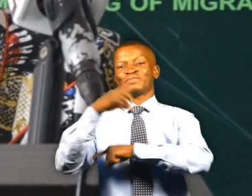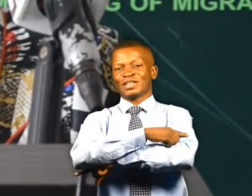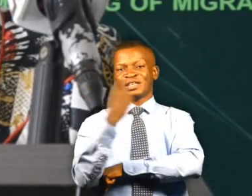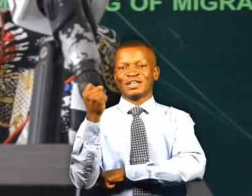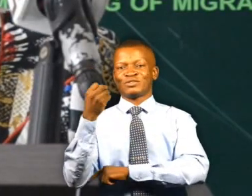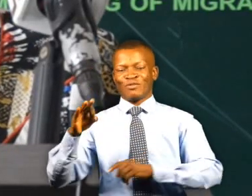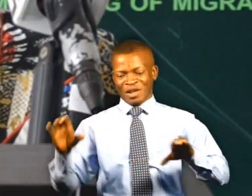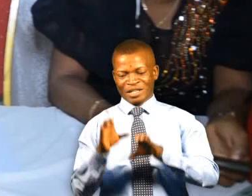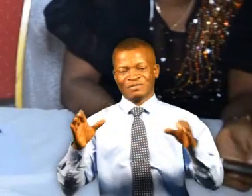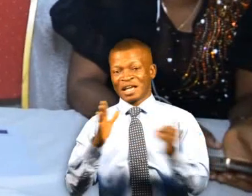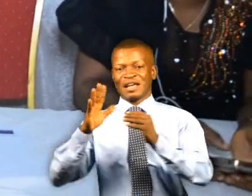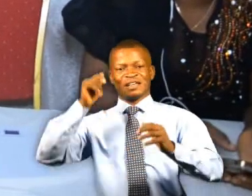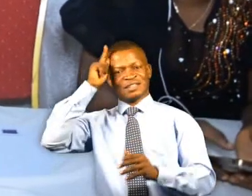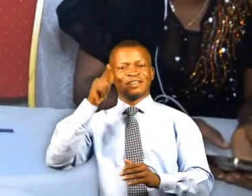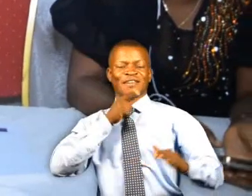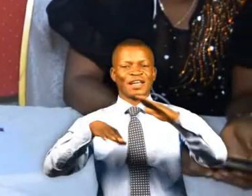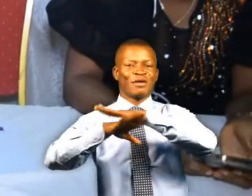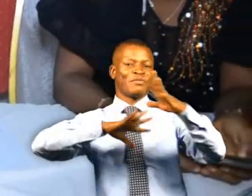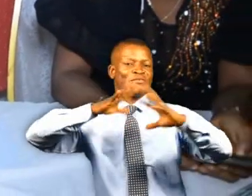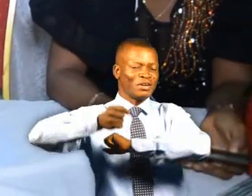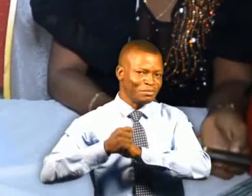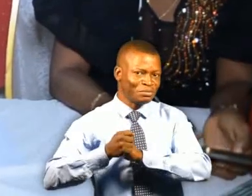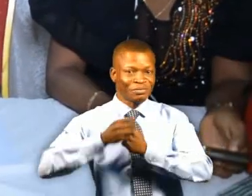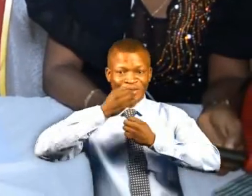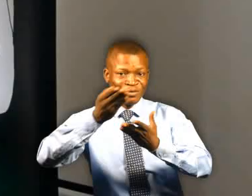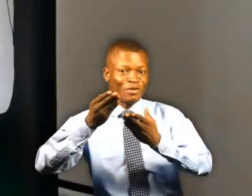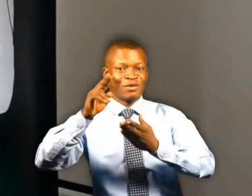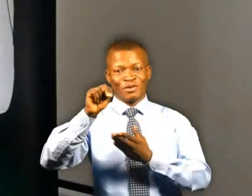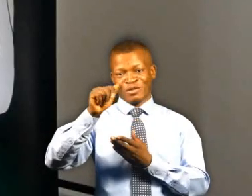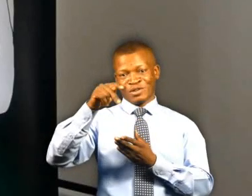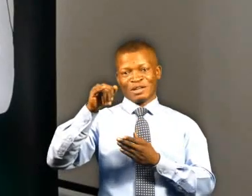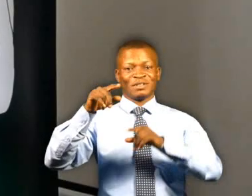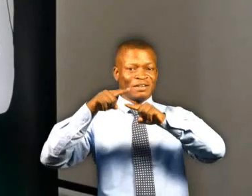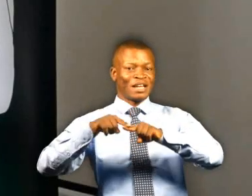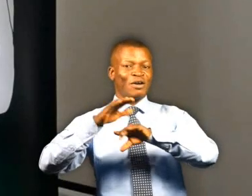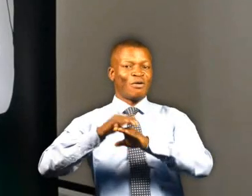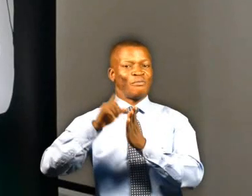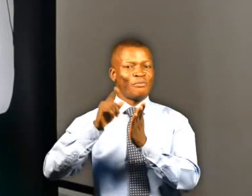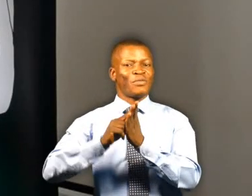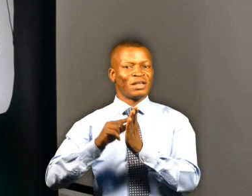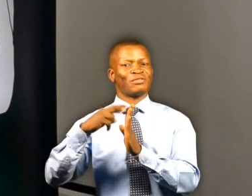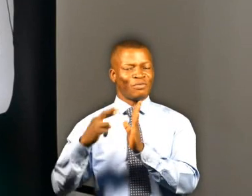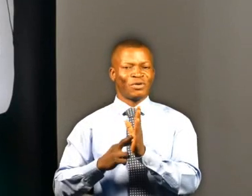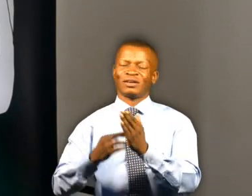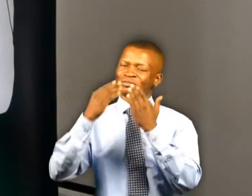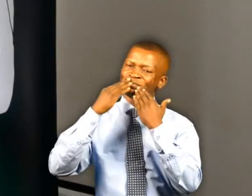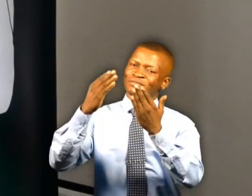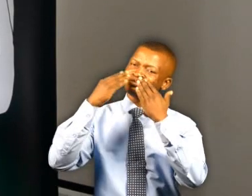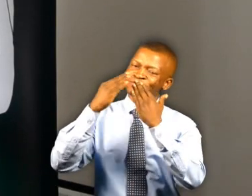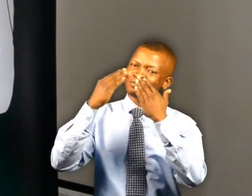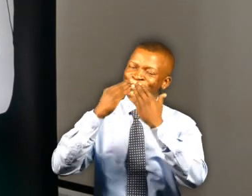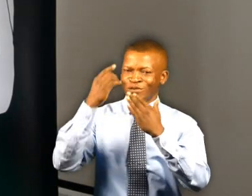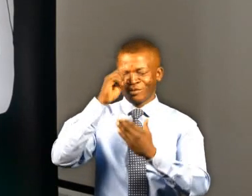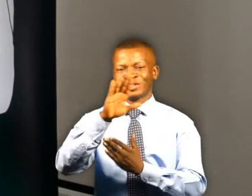of advocacy against gender-based violence. She said that NAPTIP relies on the press for support and expressed gratitude